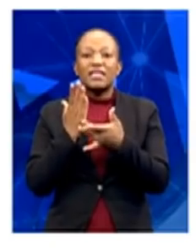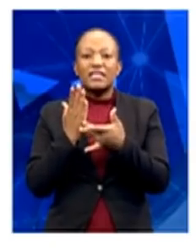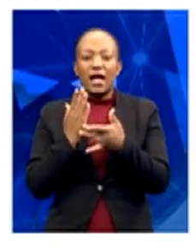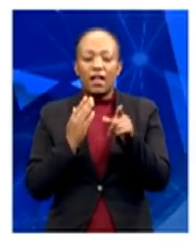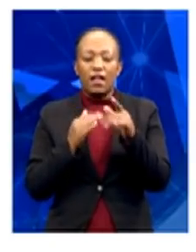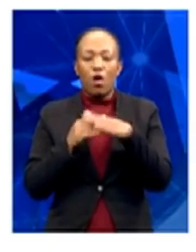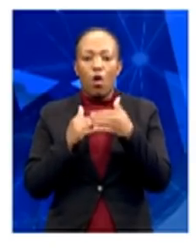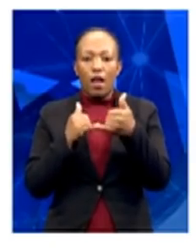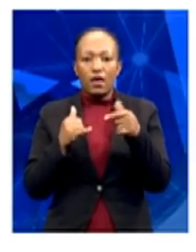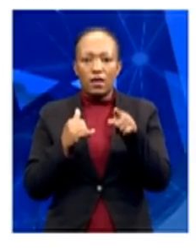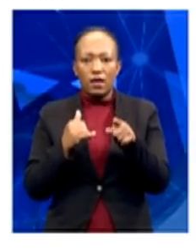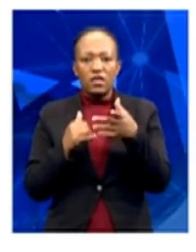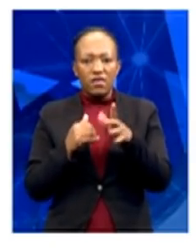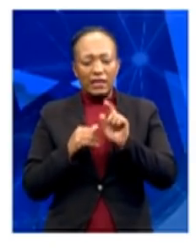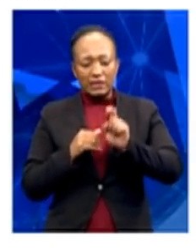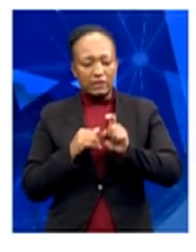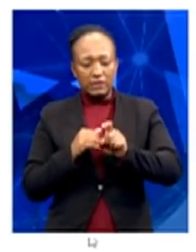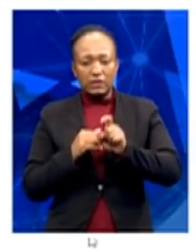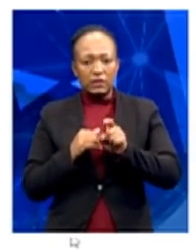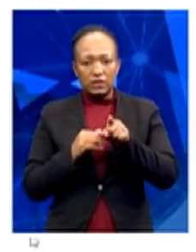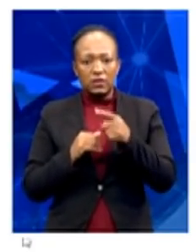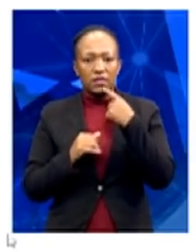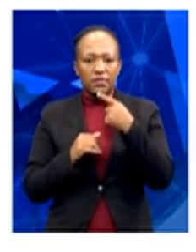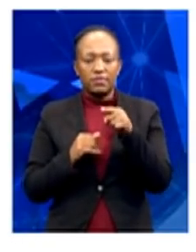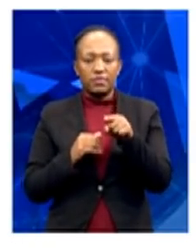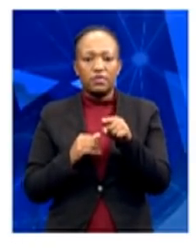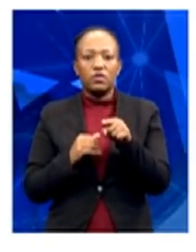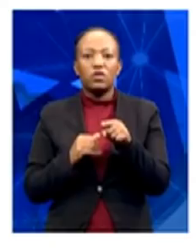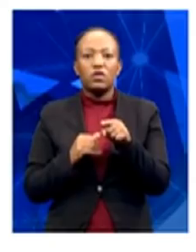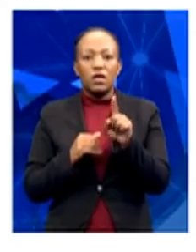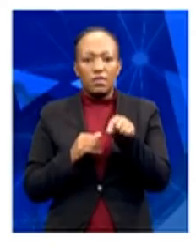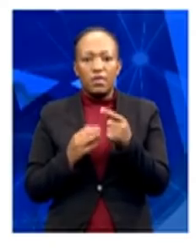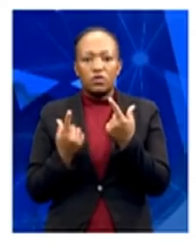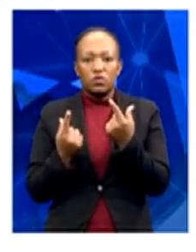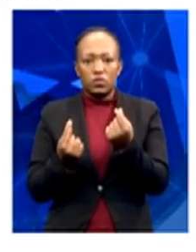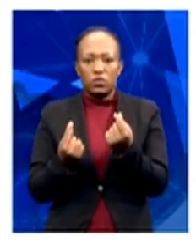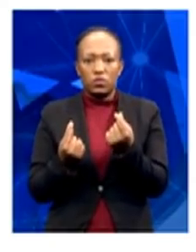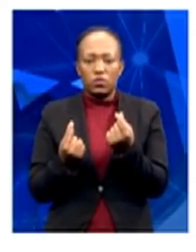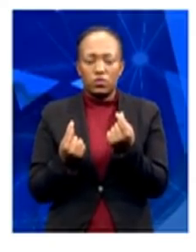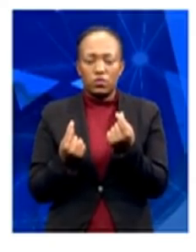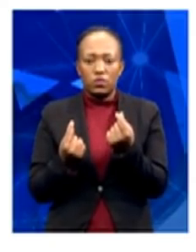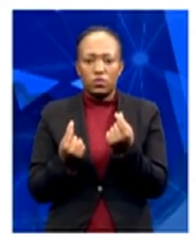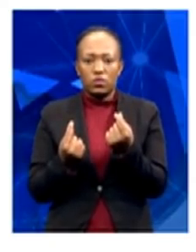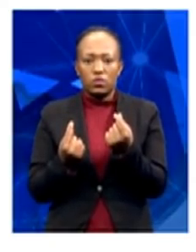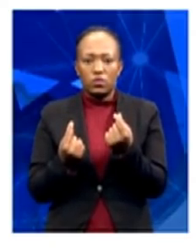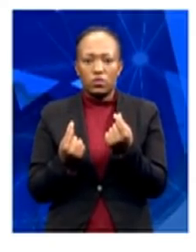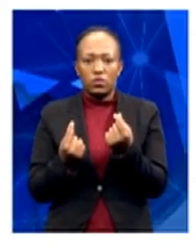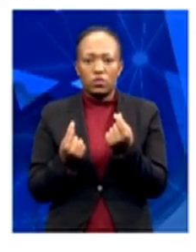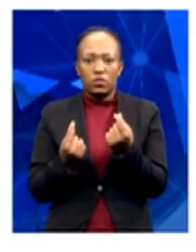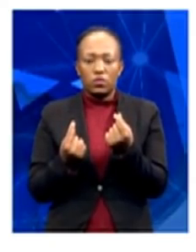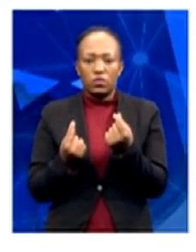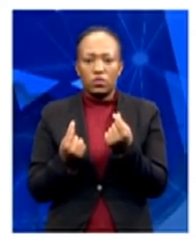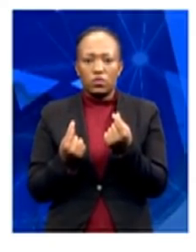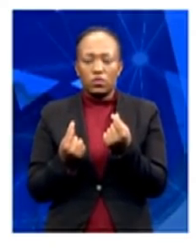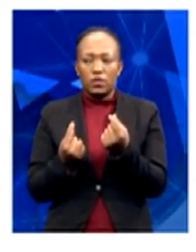members, instead of doing it on the, so we have done beyond the state of